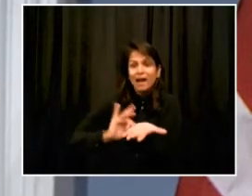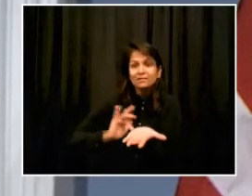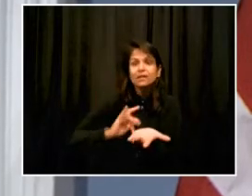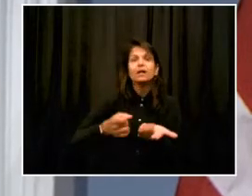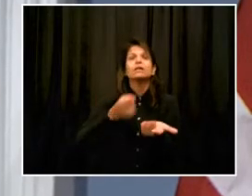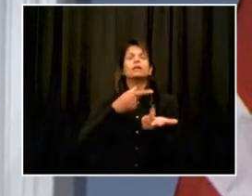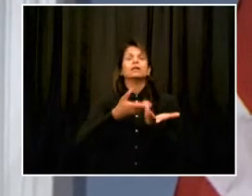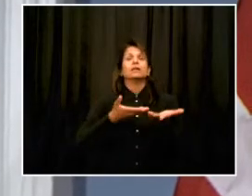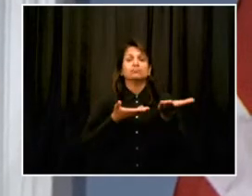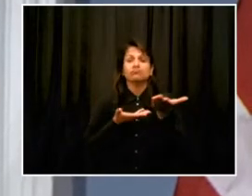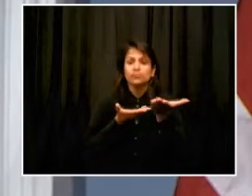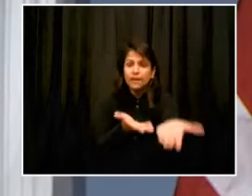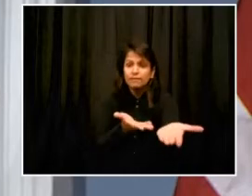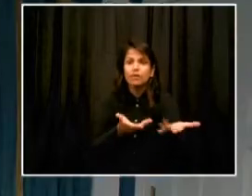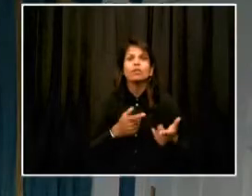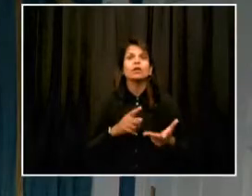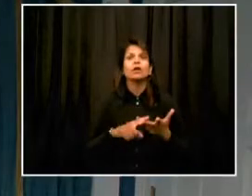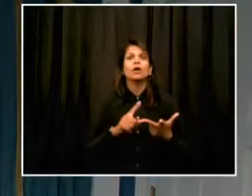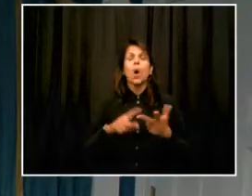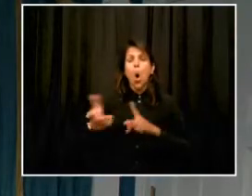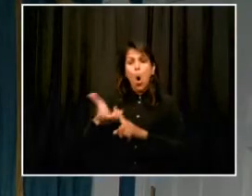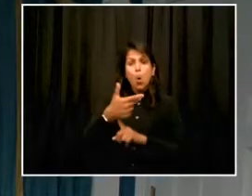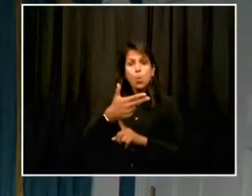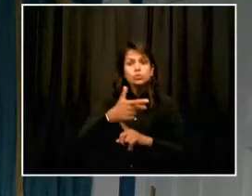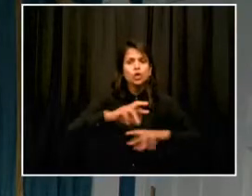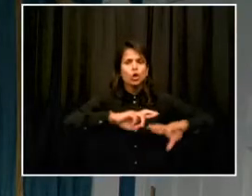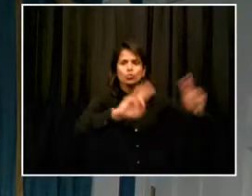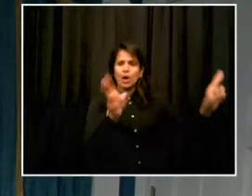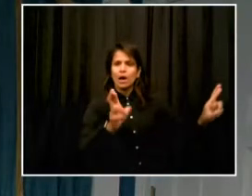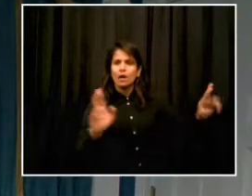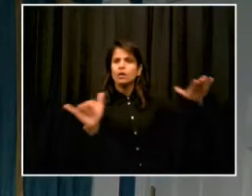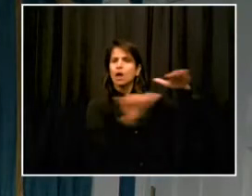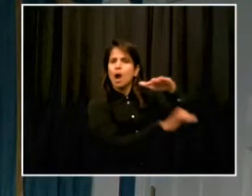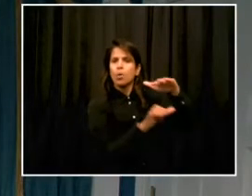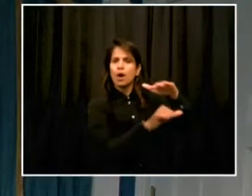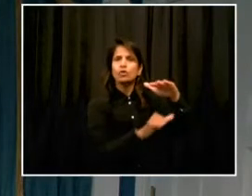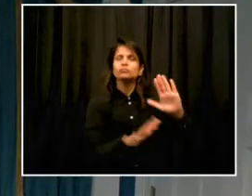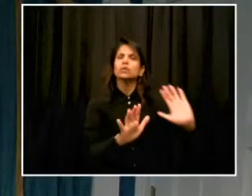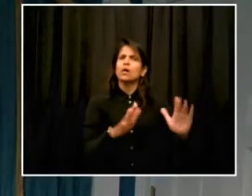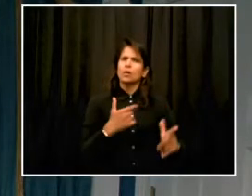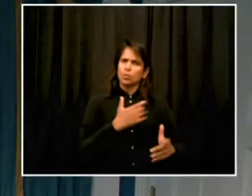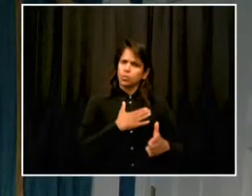your family and New Yorkers safe. Go ahead, Henry.